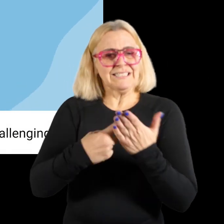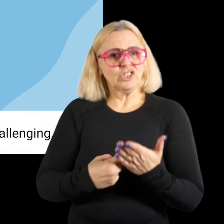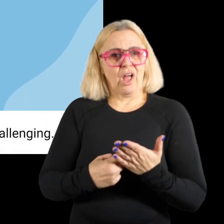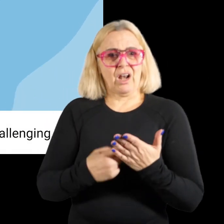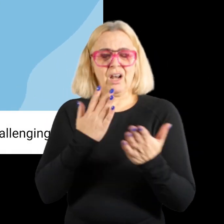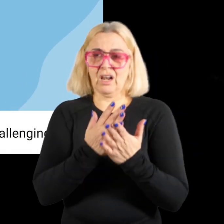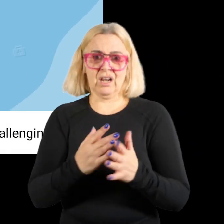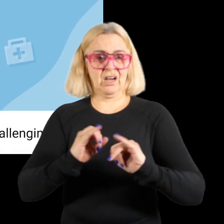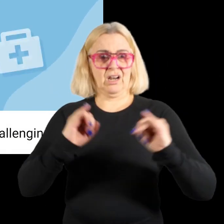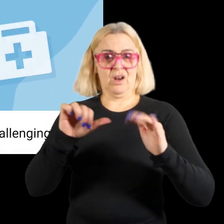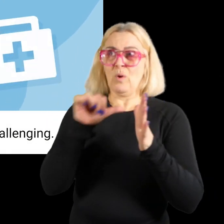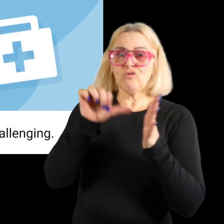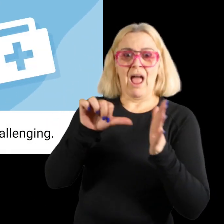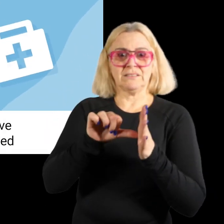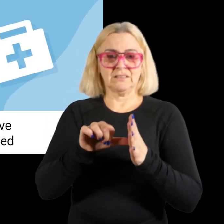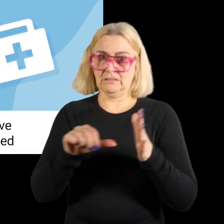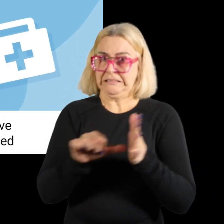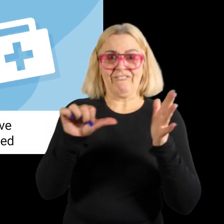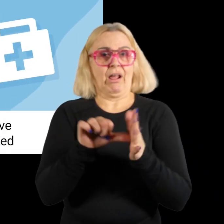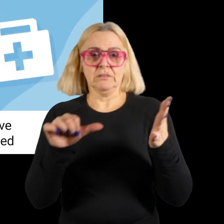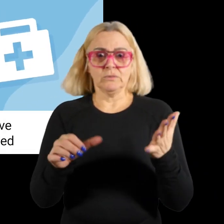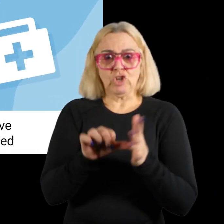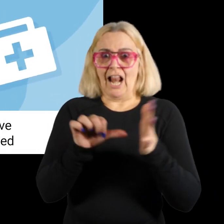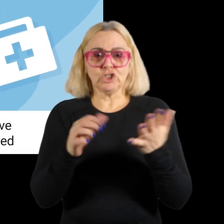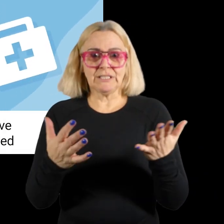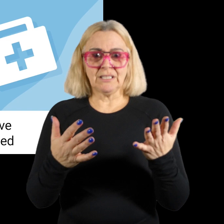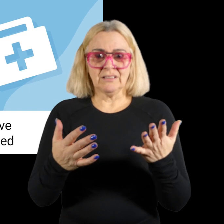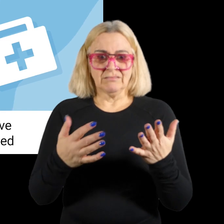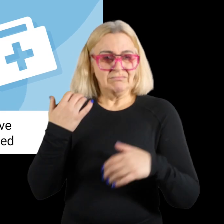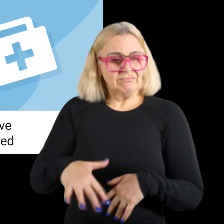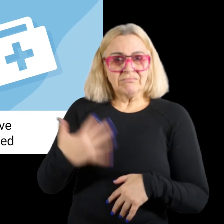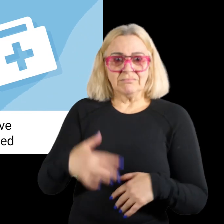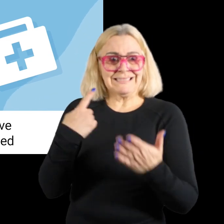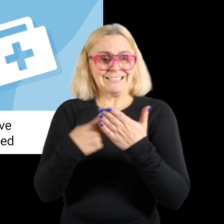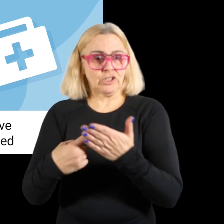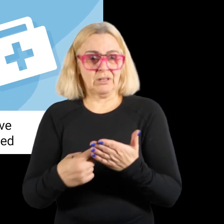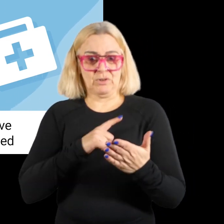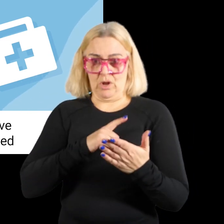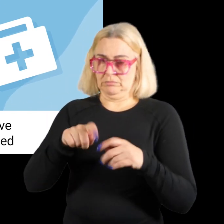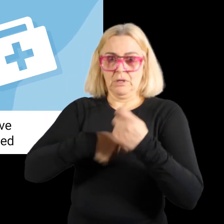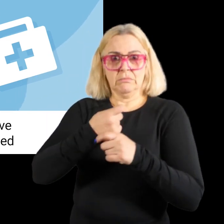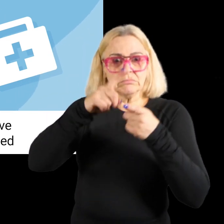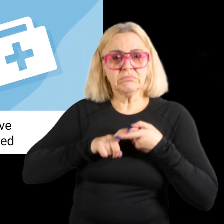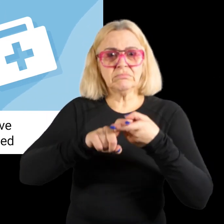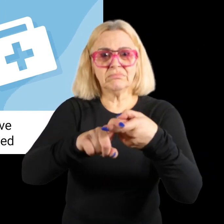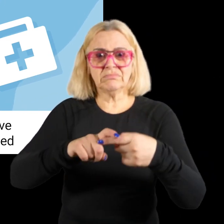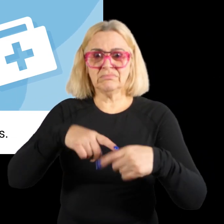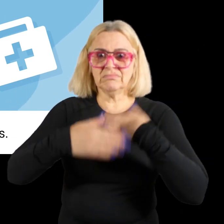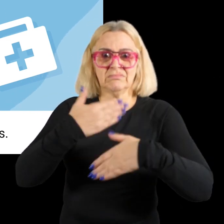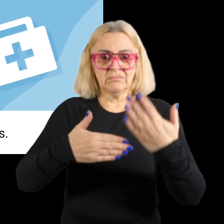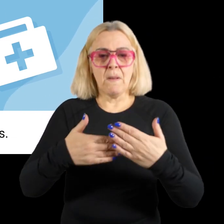in a crisis, which makes it more challenging. Sometimes they're expensive decisions because they've committed to long-term support that they might not